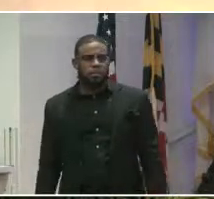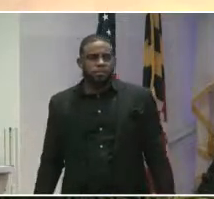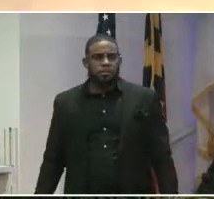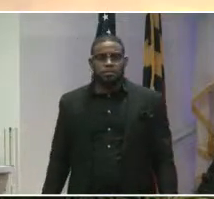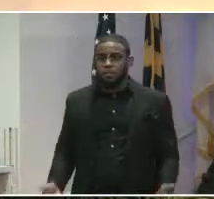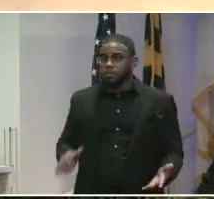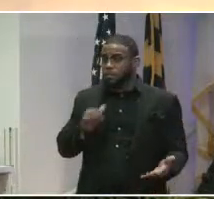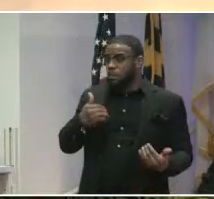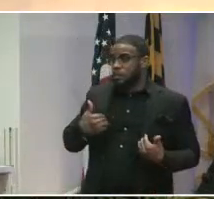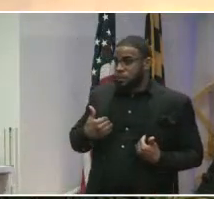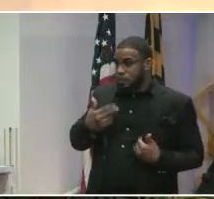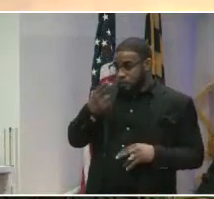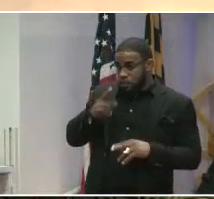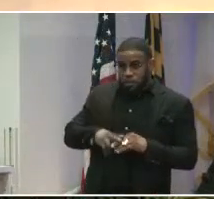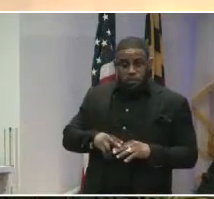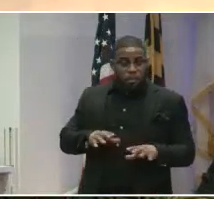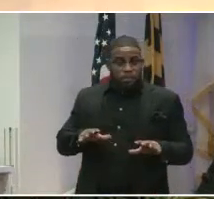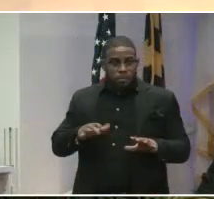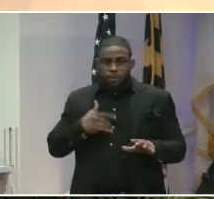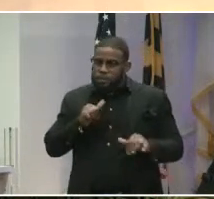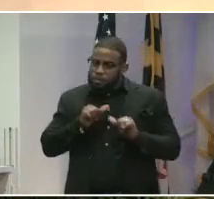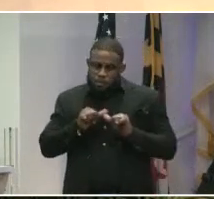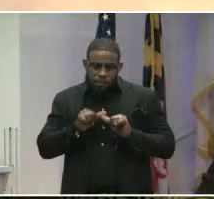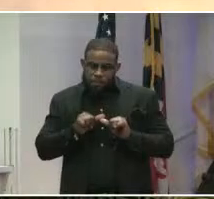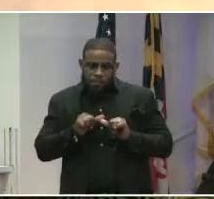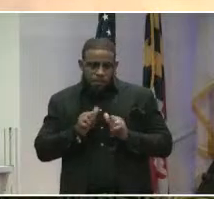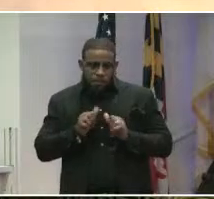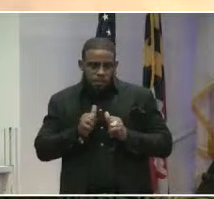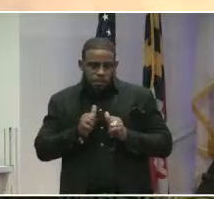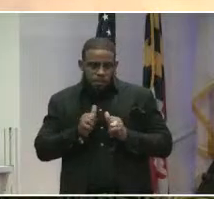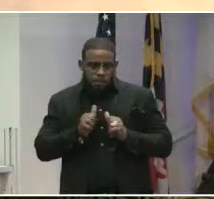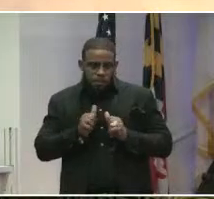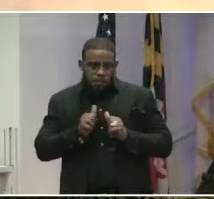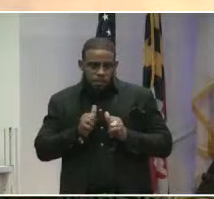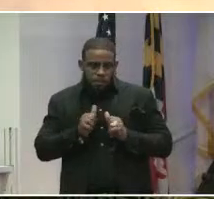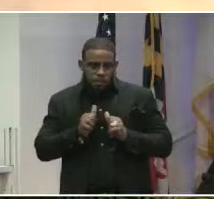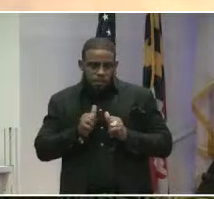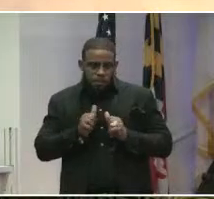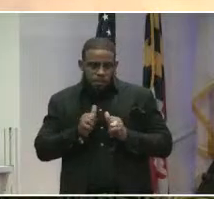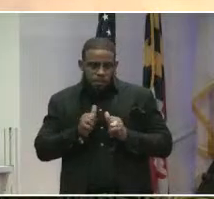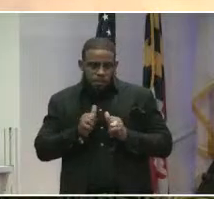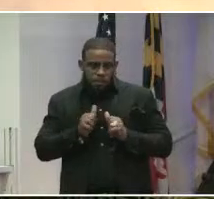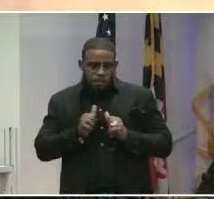I might not have full understanding, but I got to stick in there with the people.